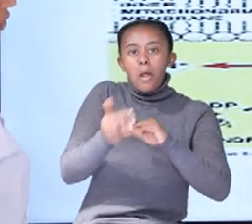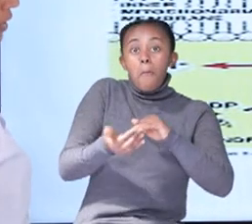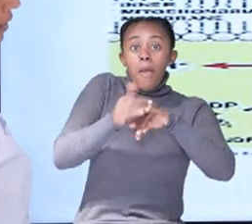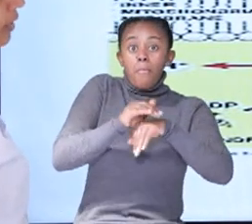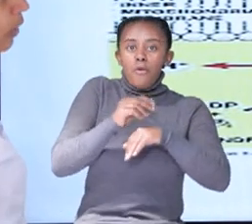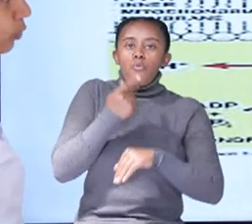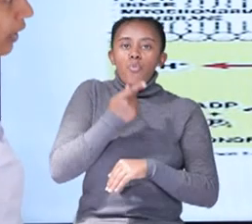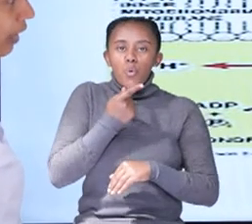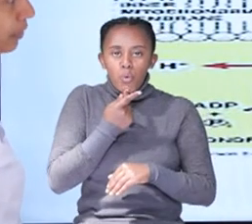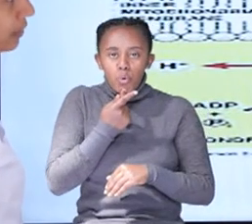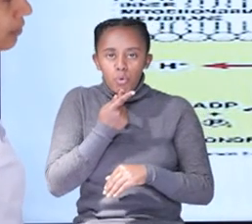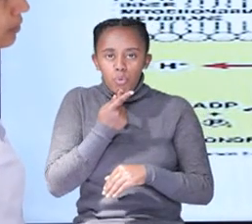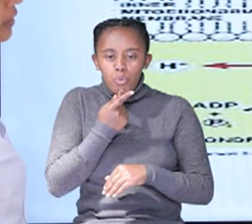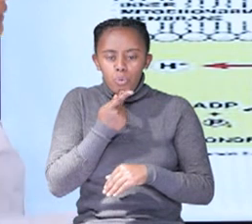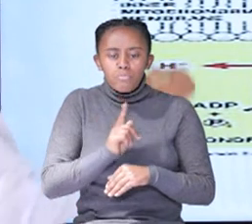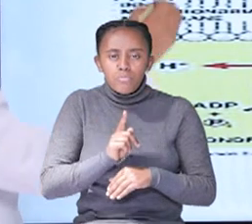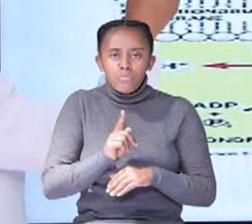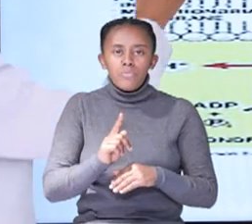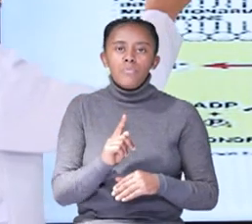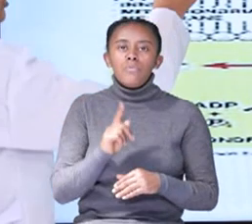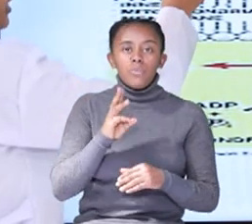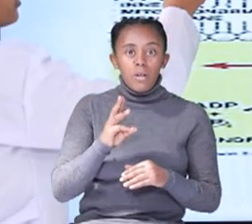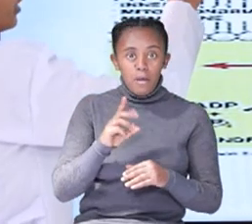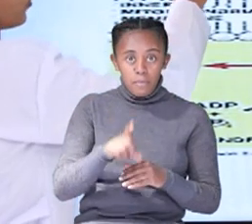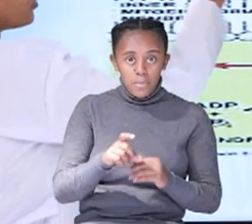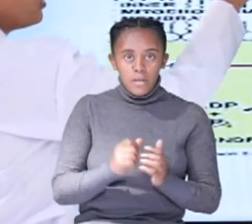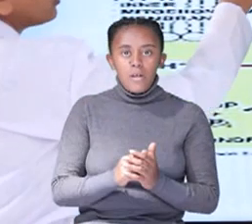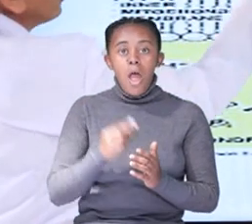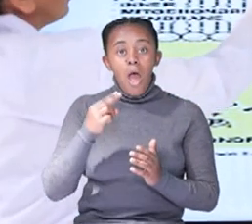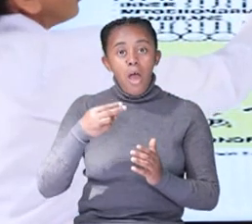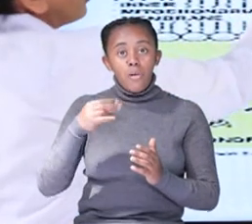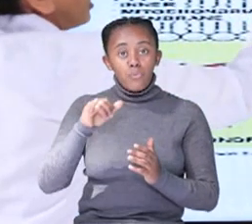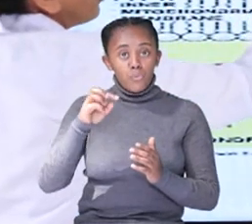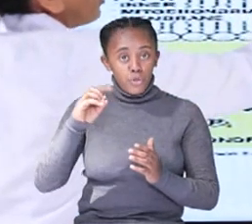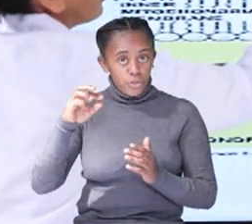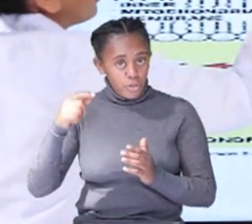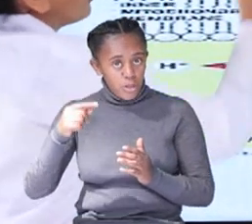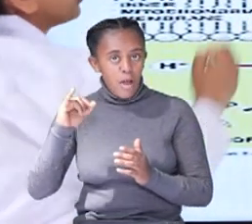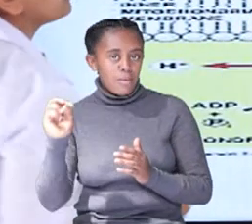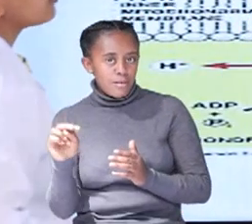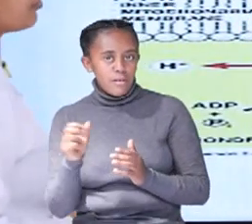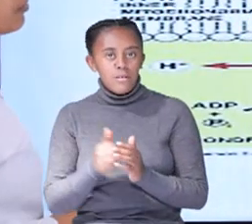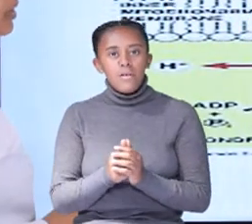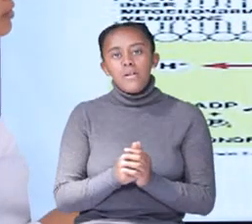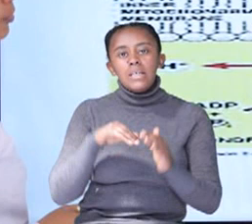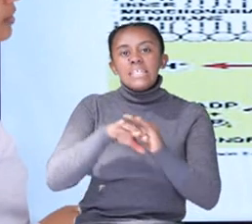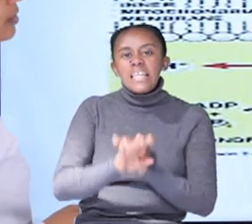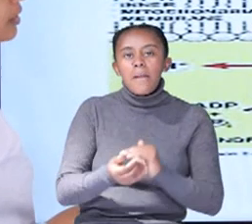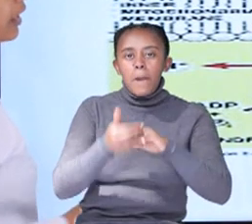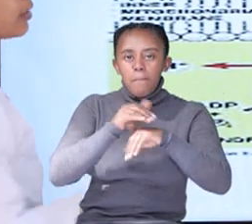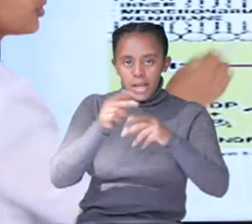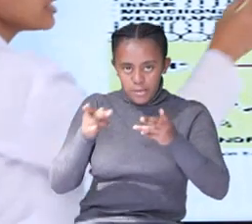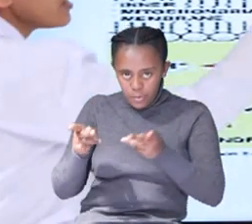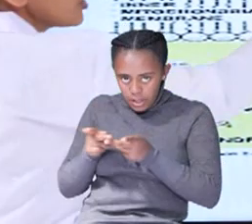membrane protein. And what will happen? Hydrogen ions, as you see here, accumulate in the intermembrane